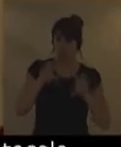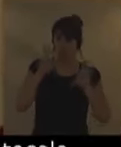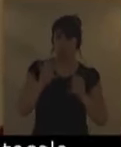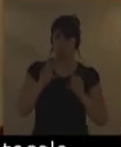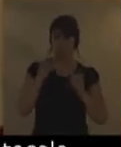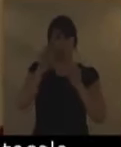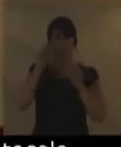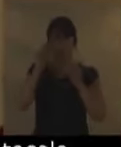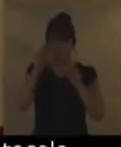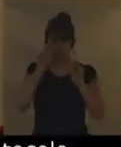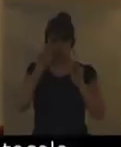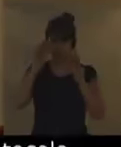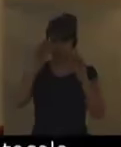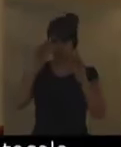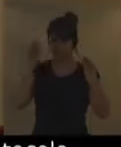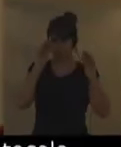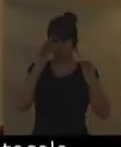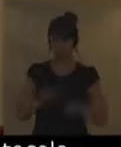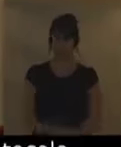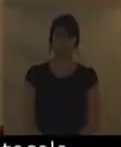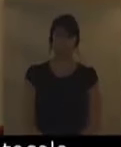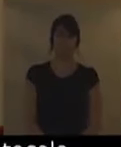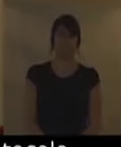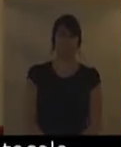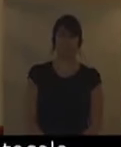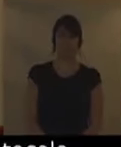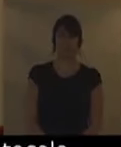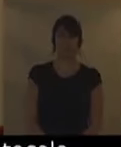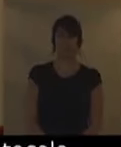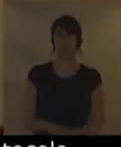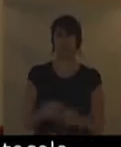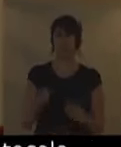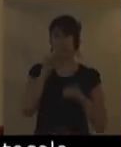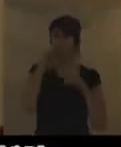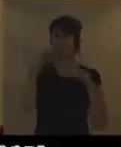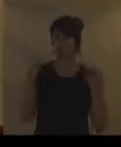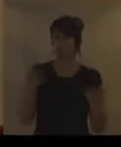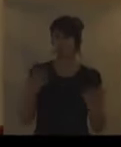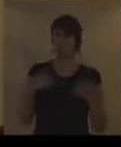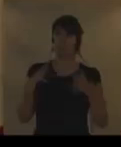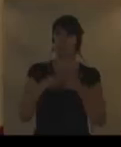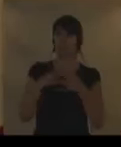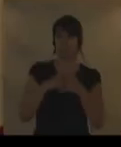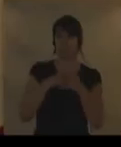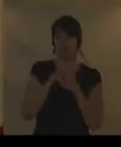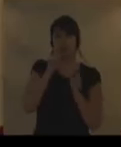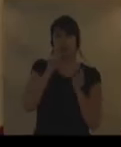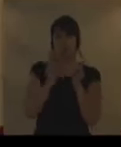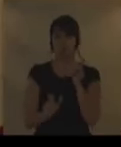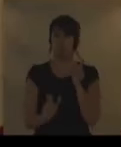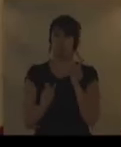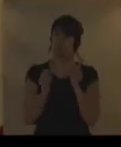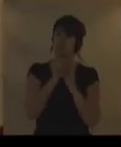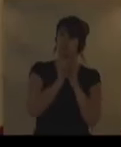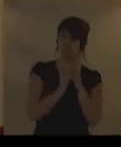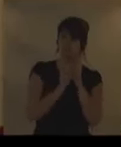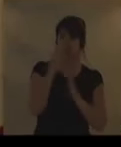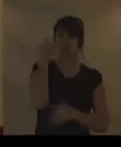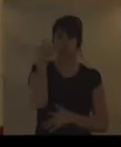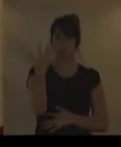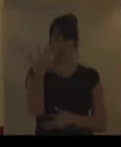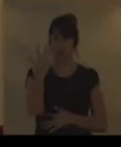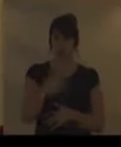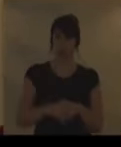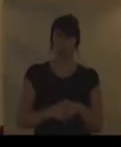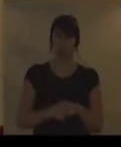The structure of the vocabulary. There are 5 criteria to define a sign. We have the hand shape,